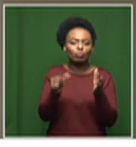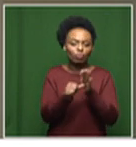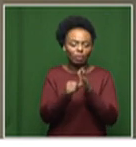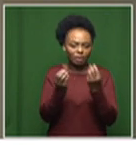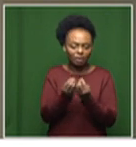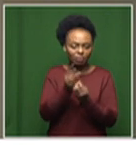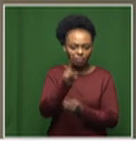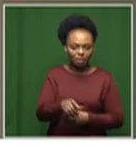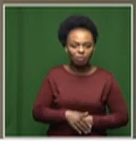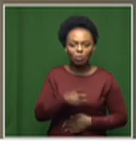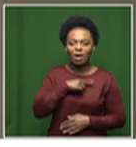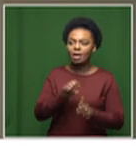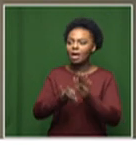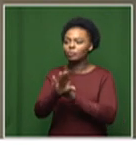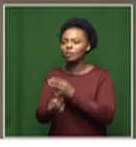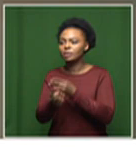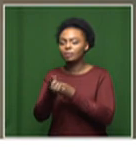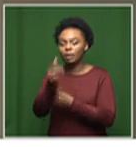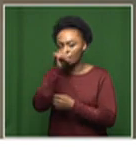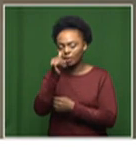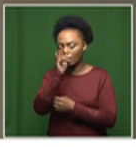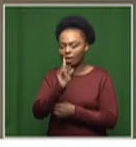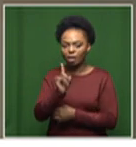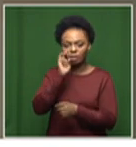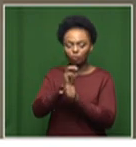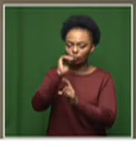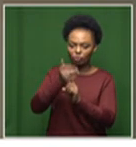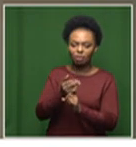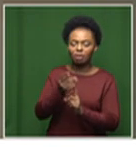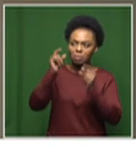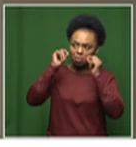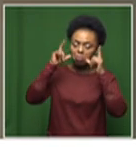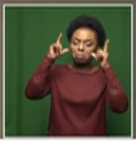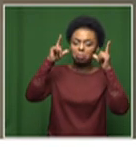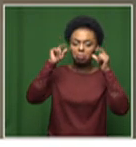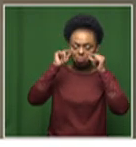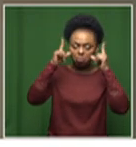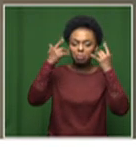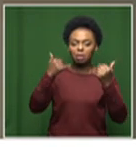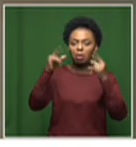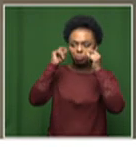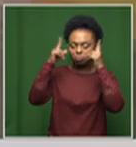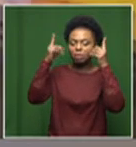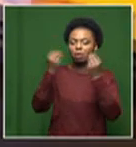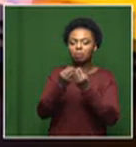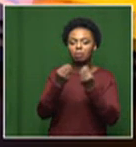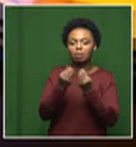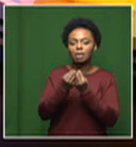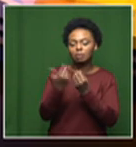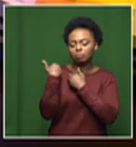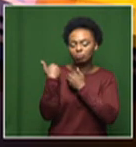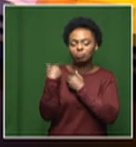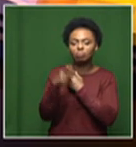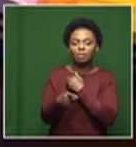exploited in any way or form. All right, Ilonka, you know, you've opened our eyes to so many things when it comes to security of